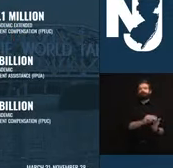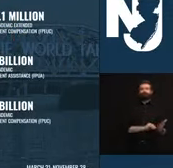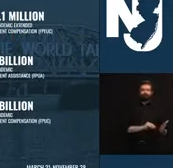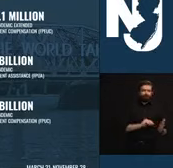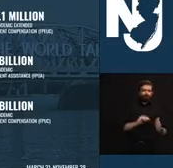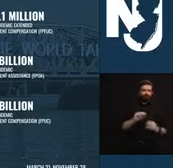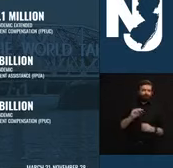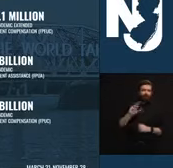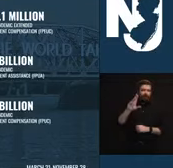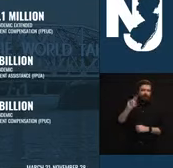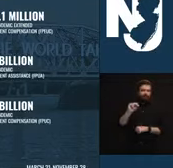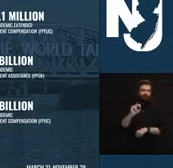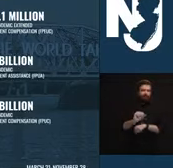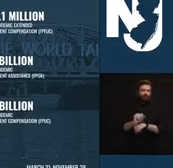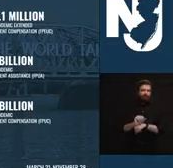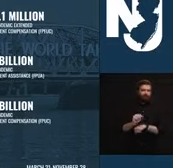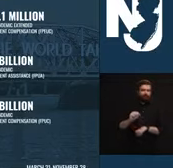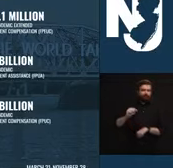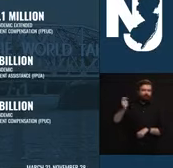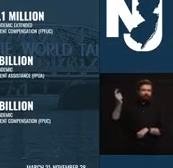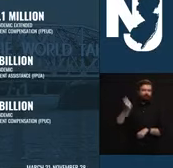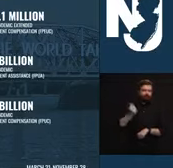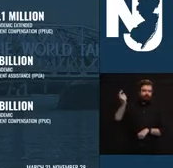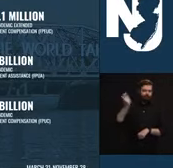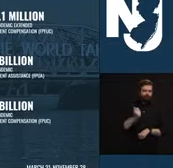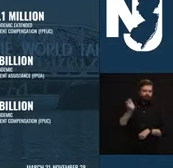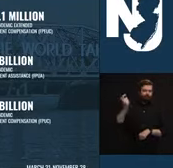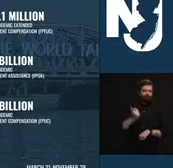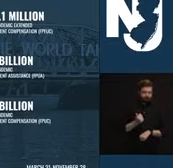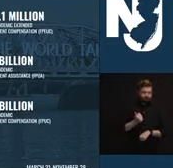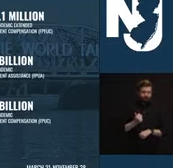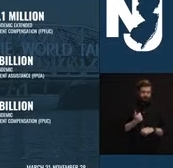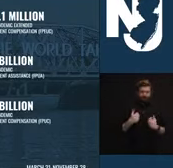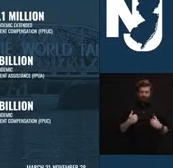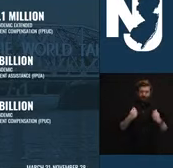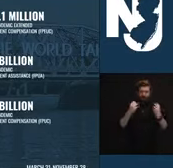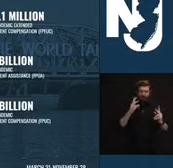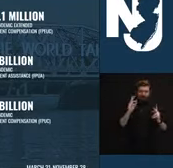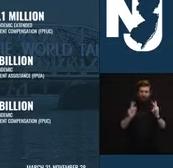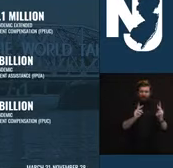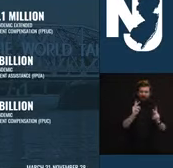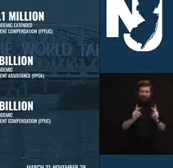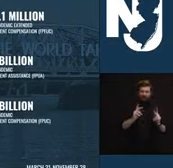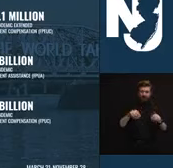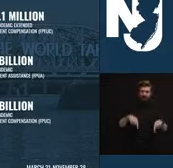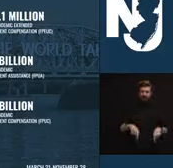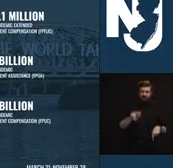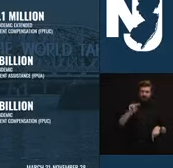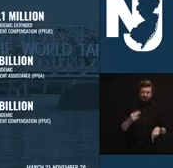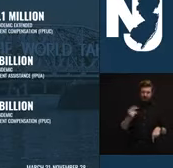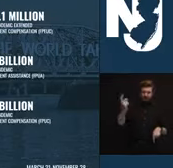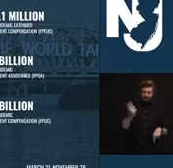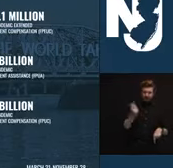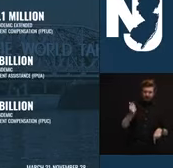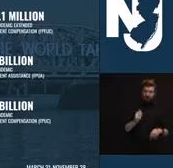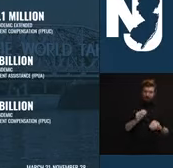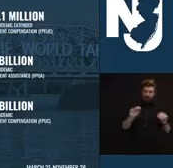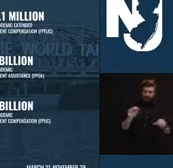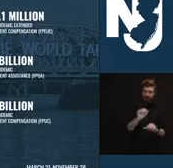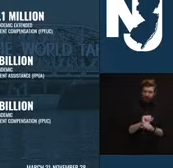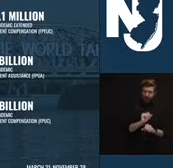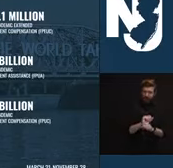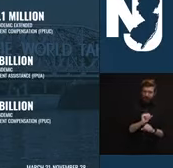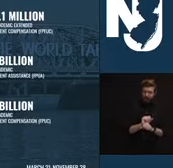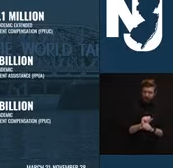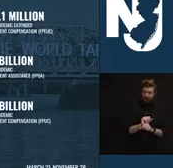unemployment assistance since the start of the pandemic, and the Department of Labor has dispersed a total of more than $19.5